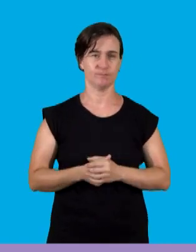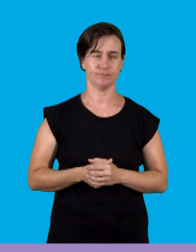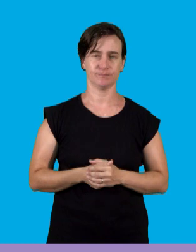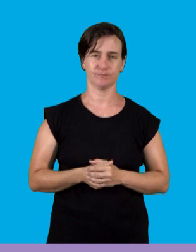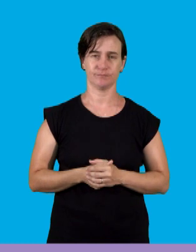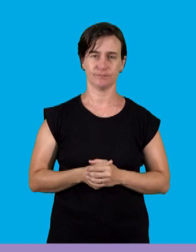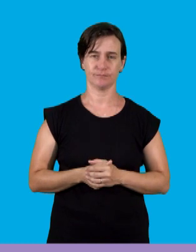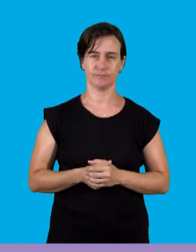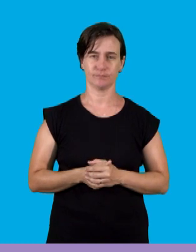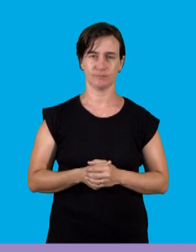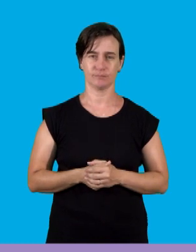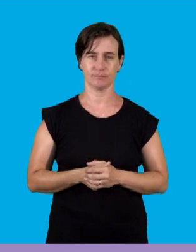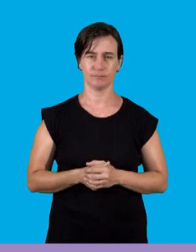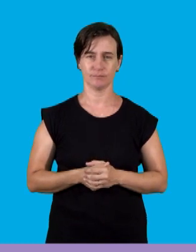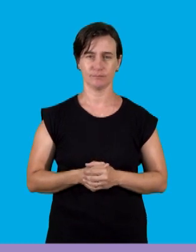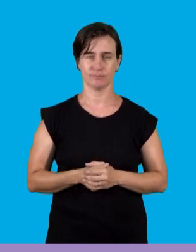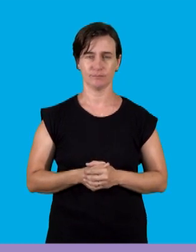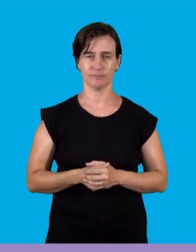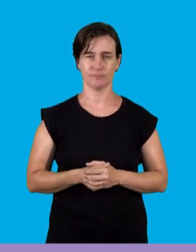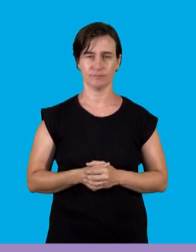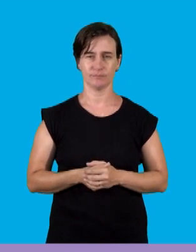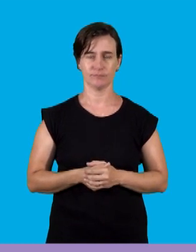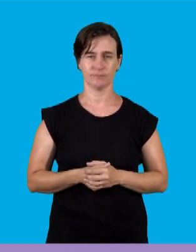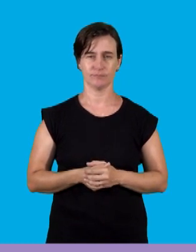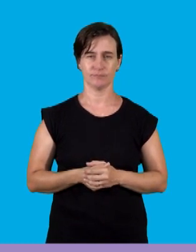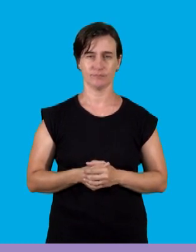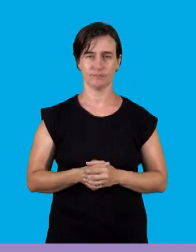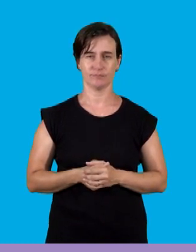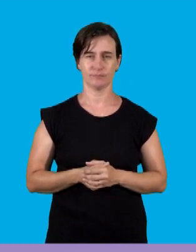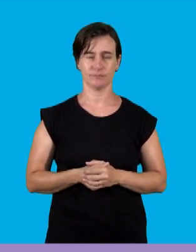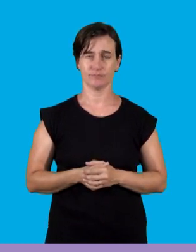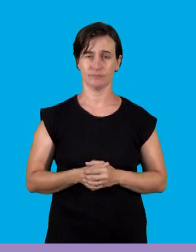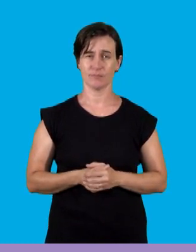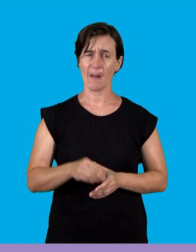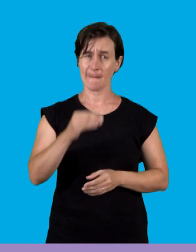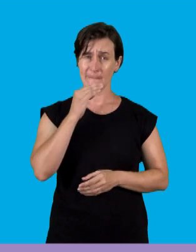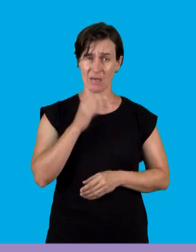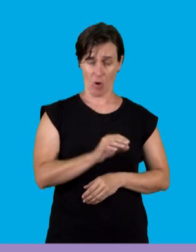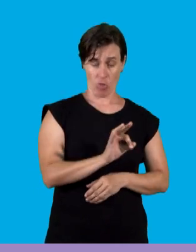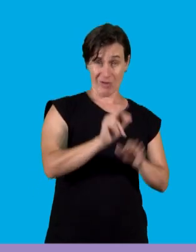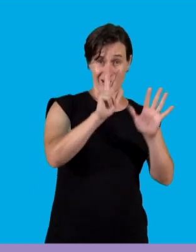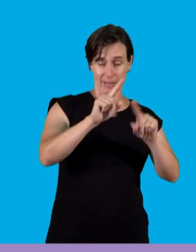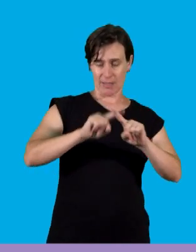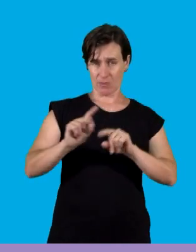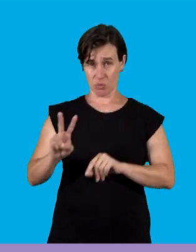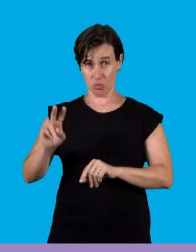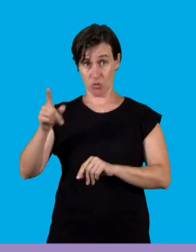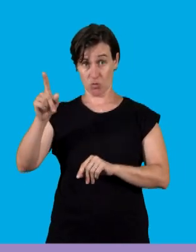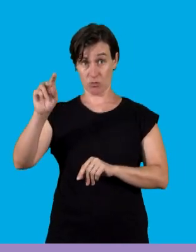and this is going to be multiplied by our base 2 exponent 3. Now, are we going to add those 2